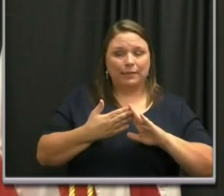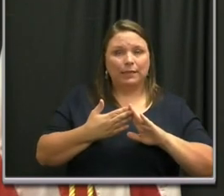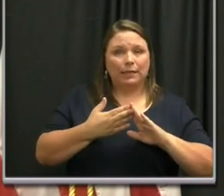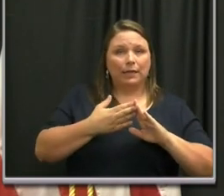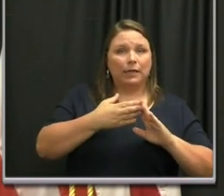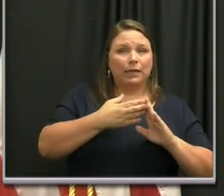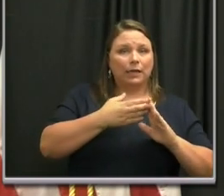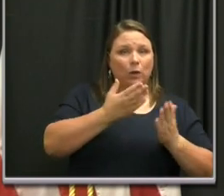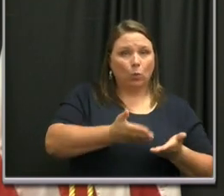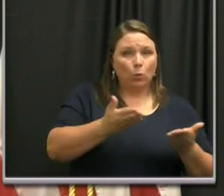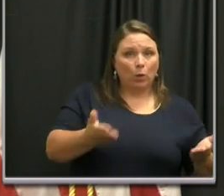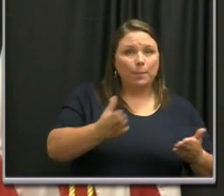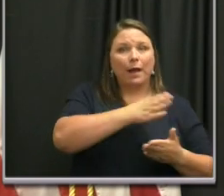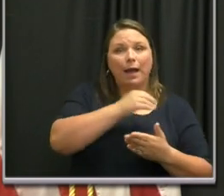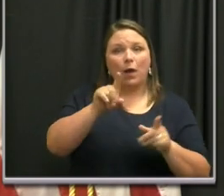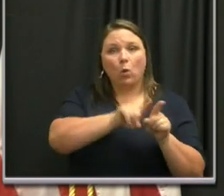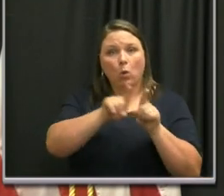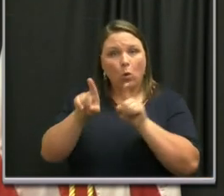equipment, and also from